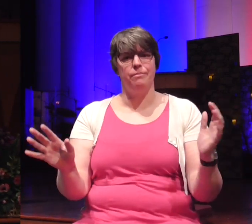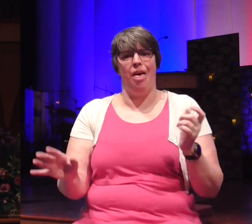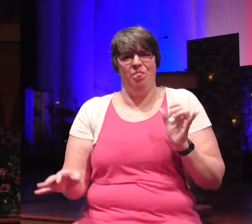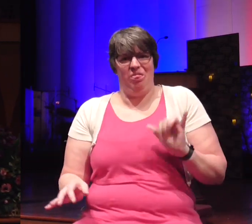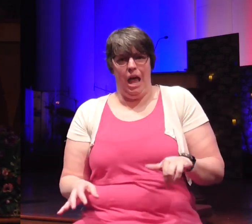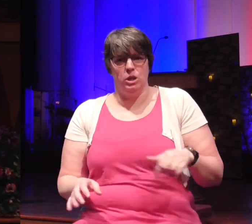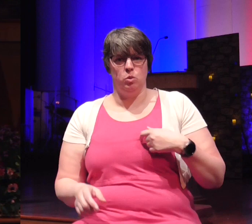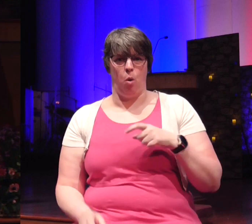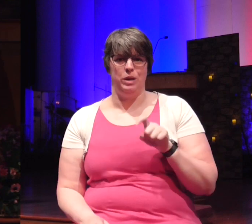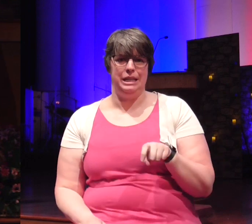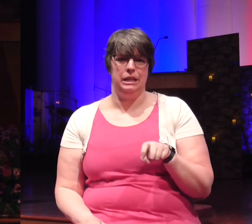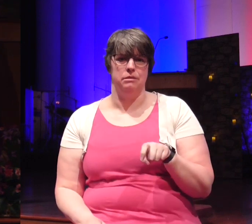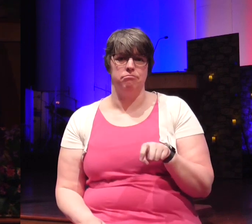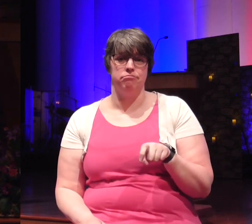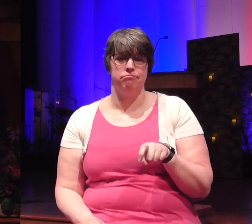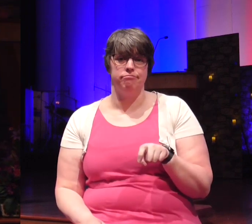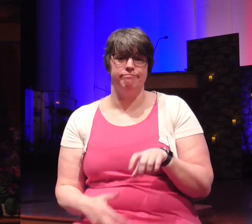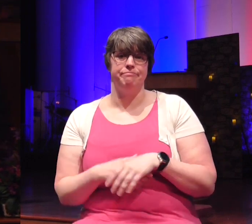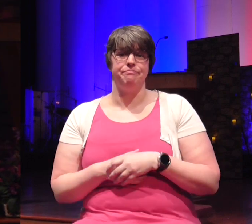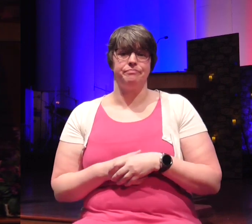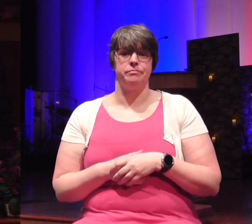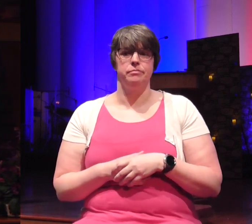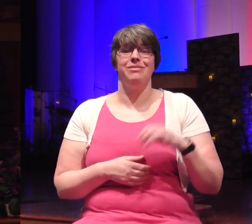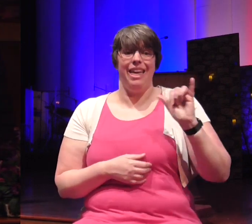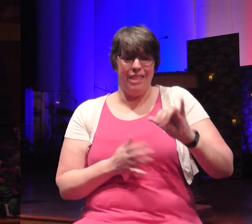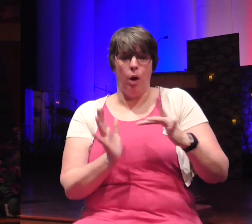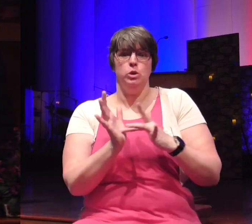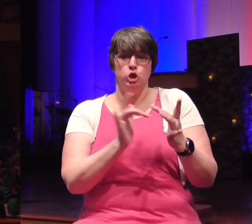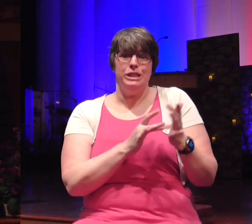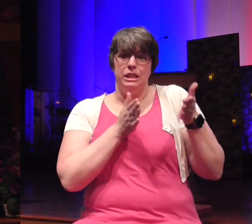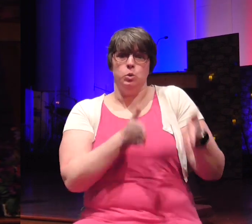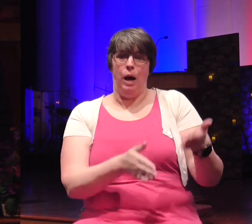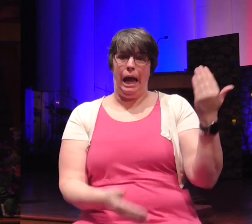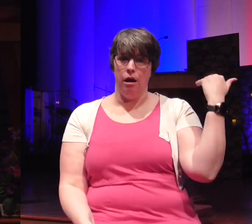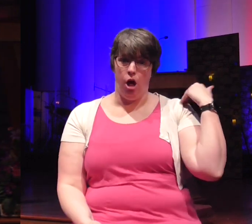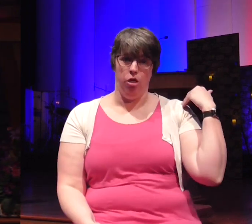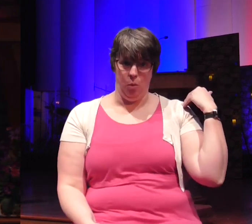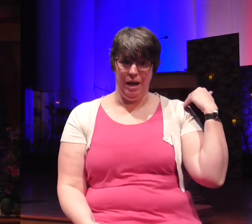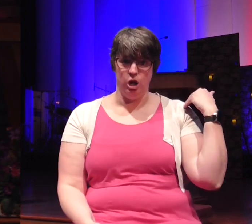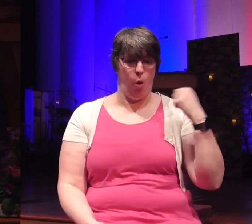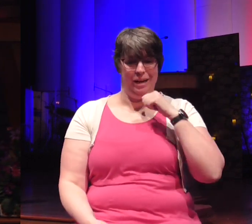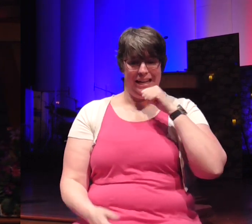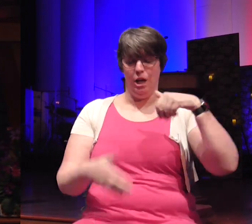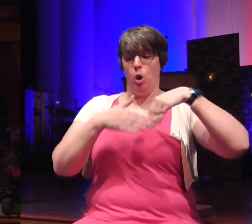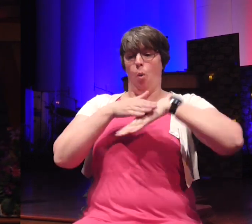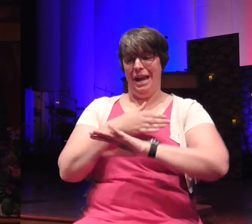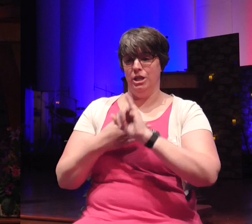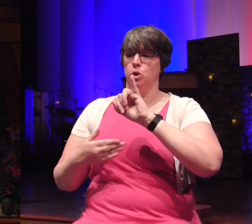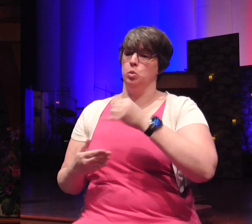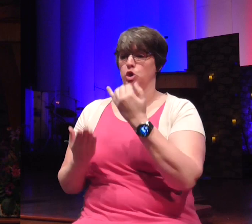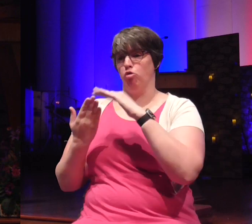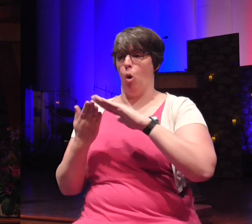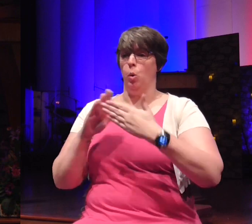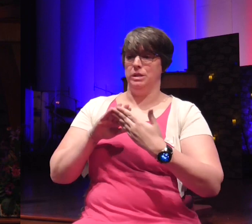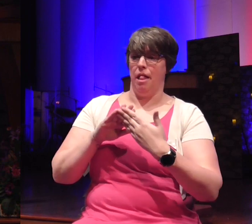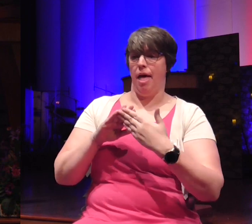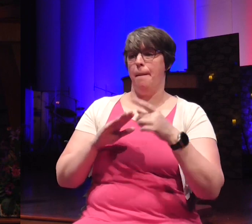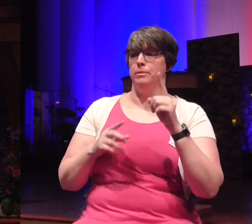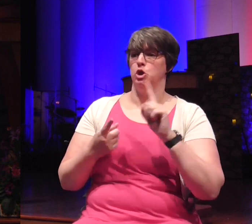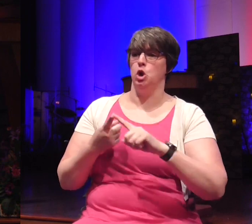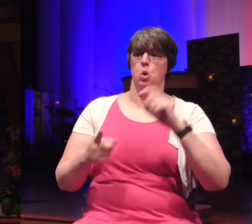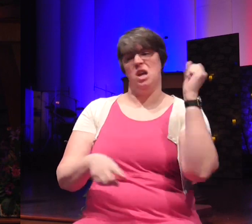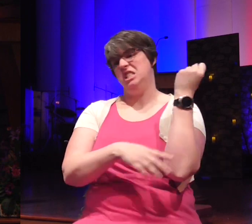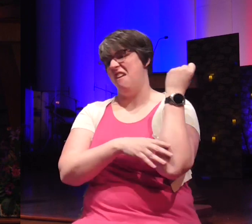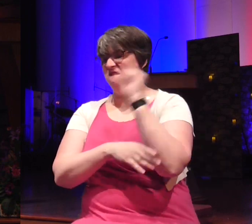need. Oh, we need that. That was Jesus' way. He didn't go into Jerusalem to defeat the